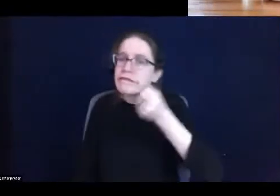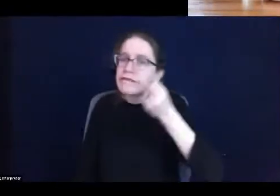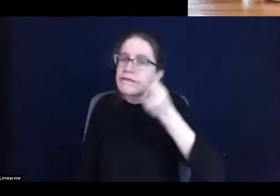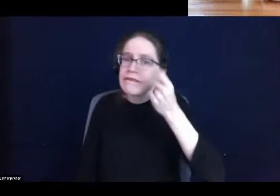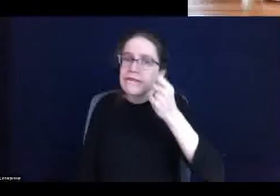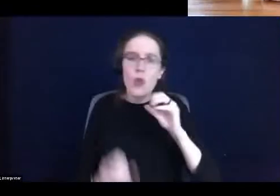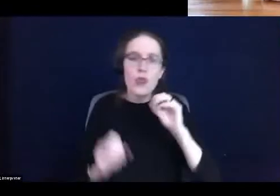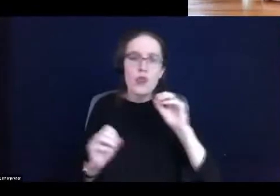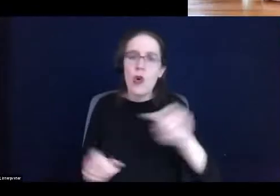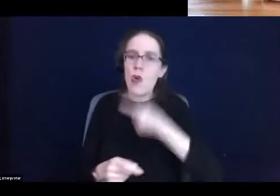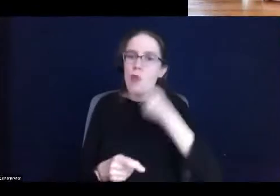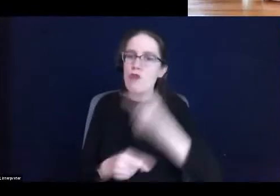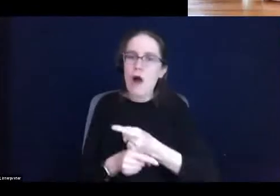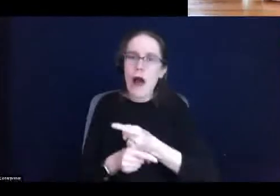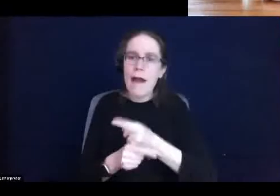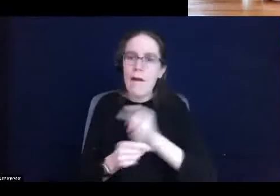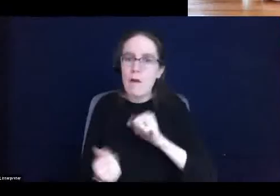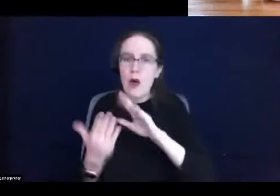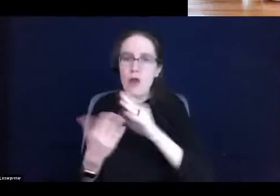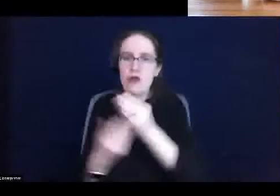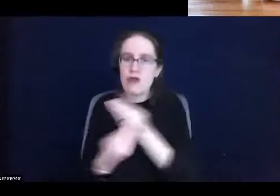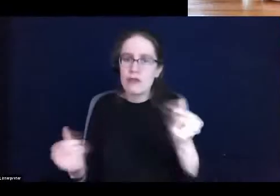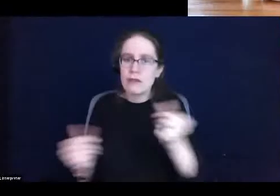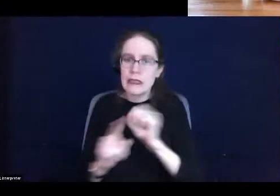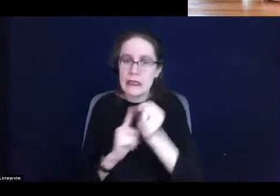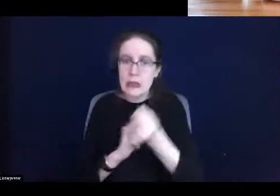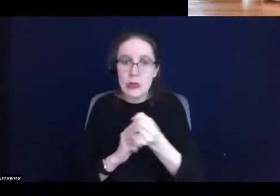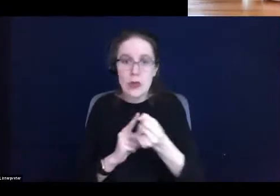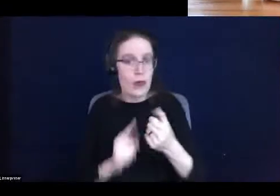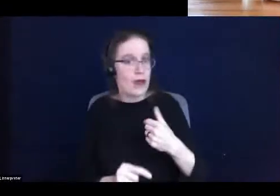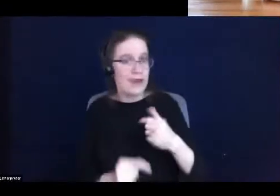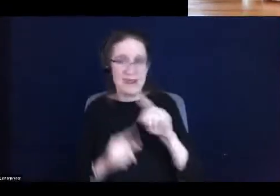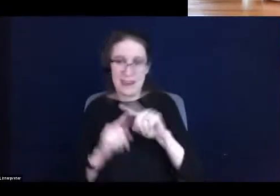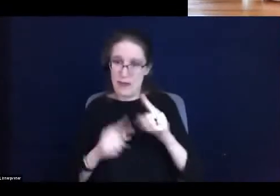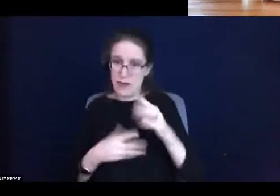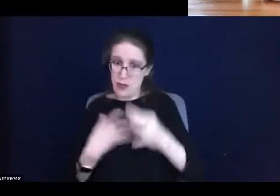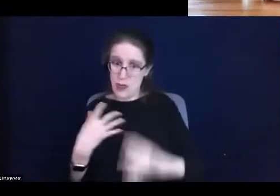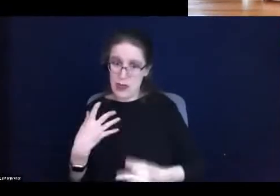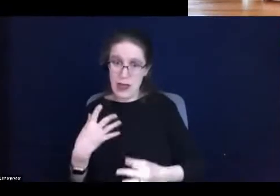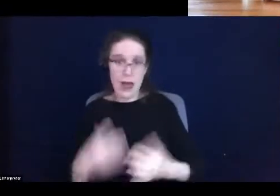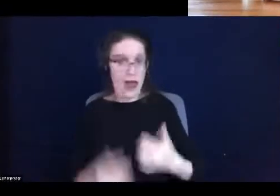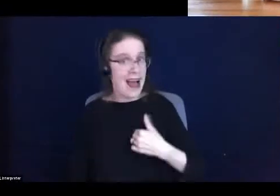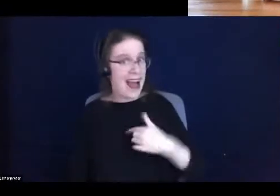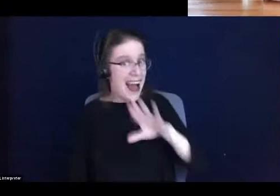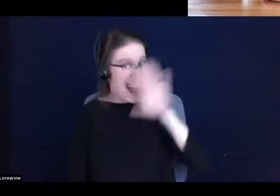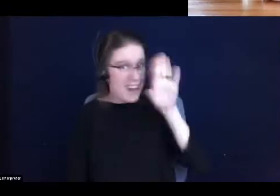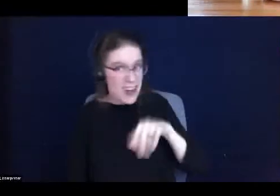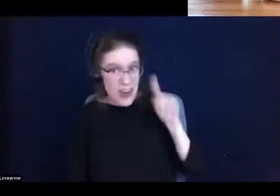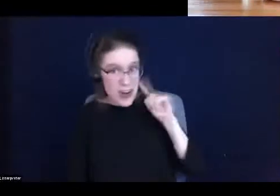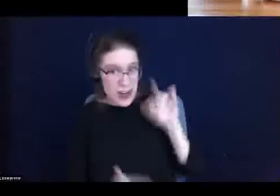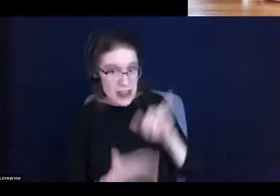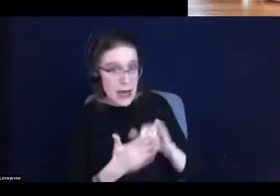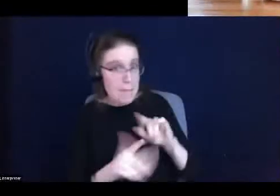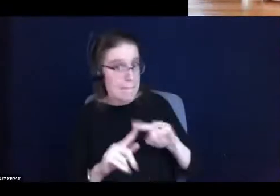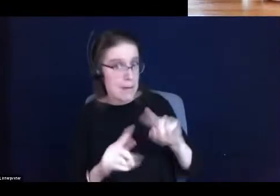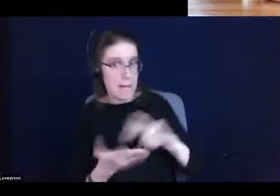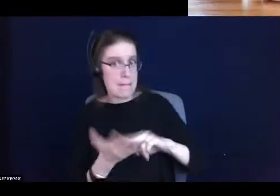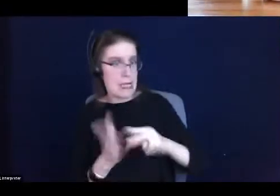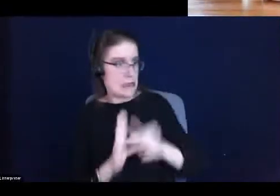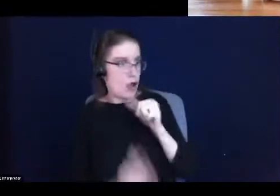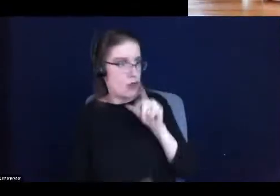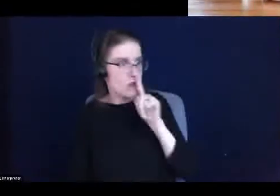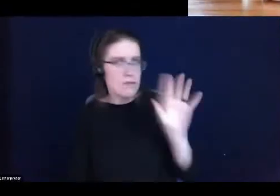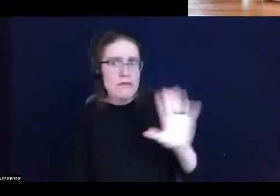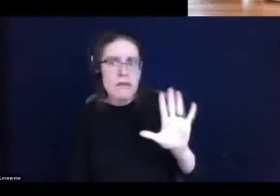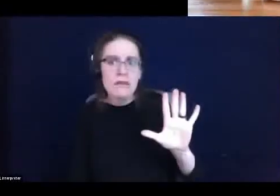makes different choices. I haven't heard that before, but that doesn't make it any less true. It makes sense to me, and I believe